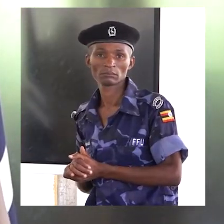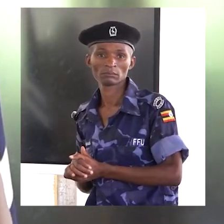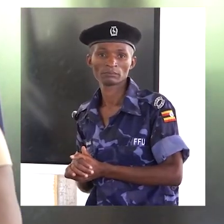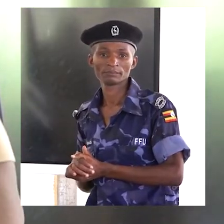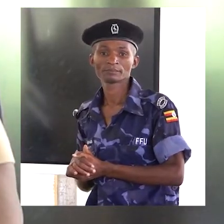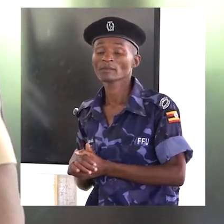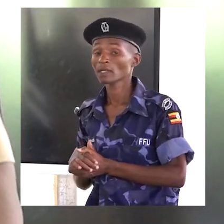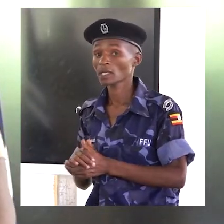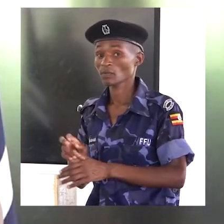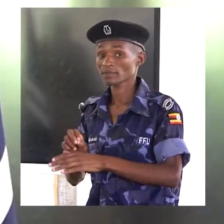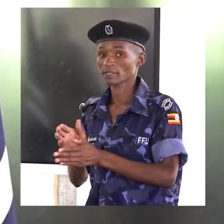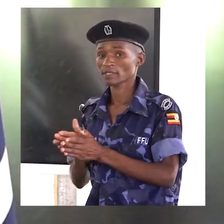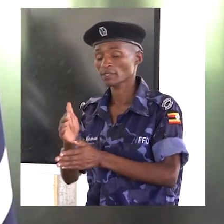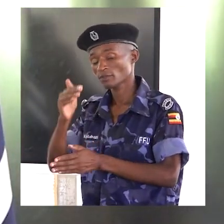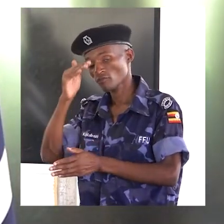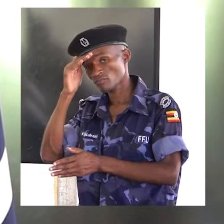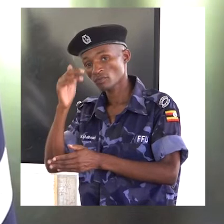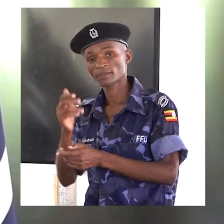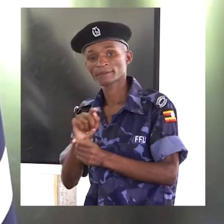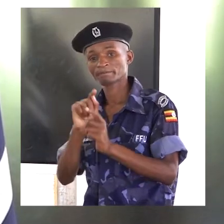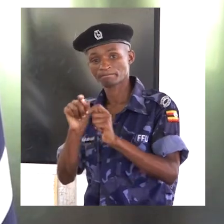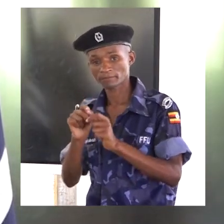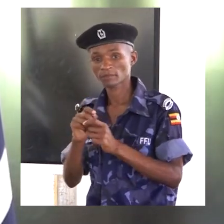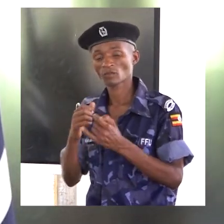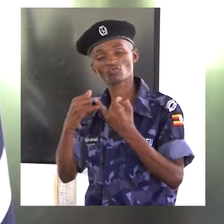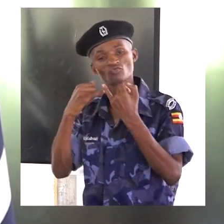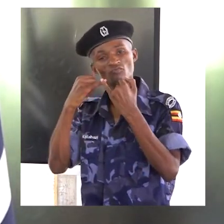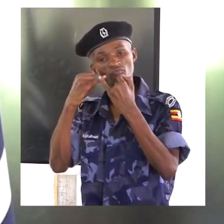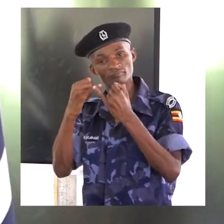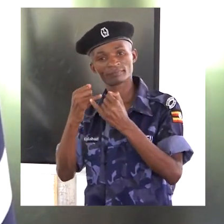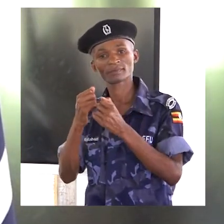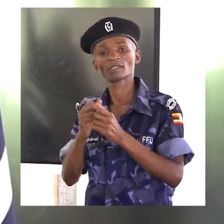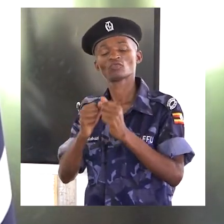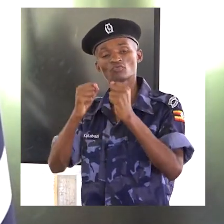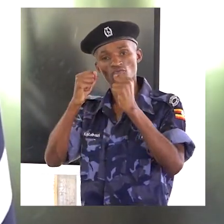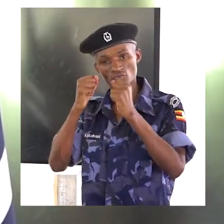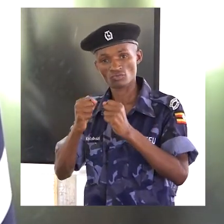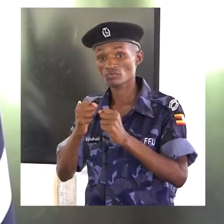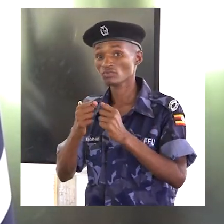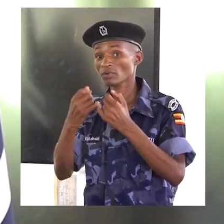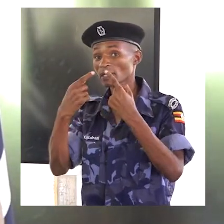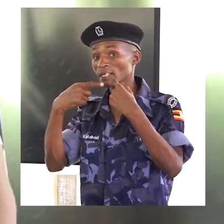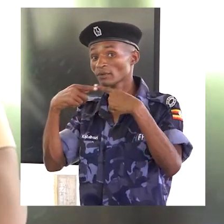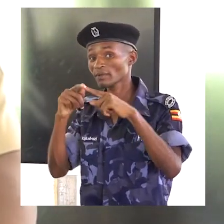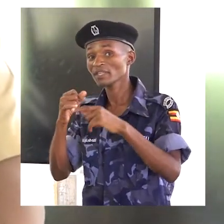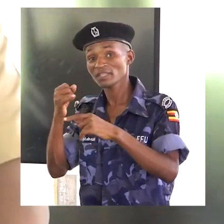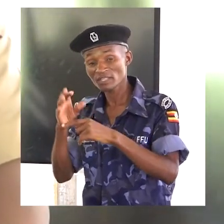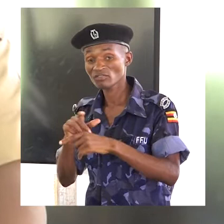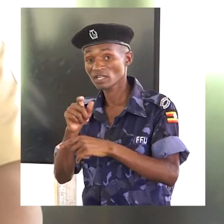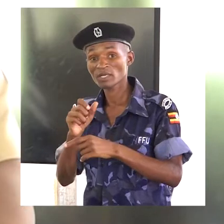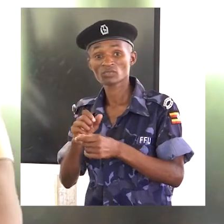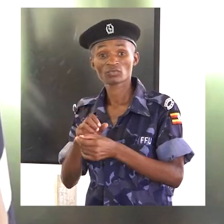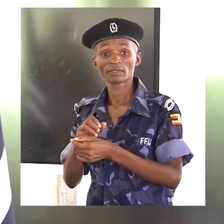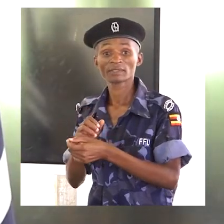So the IGP has come out to reiterate his very strong signal that any attacks on journalists